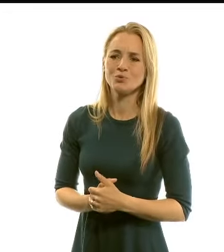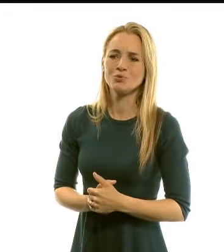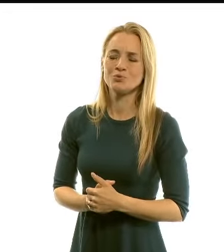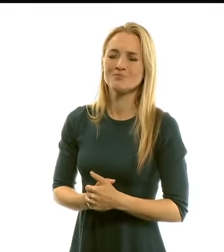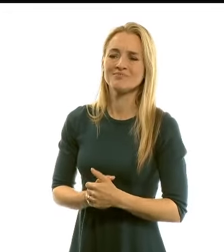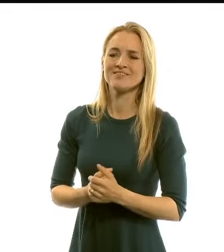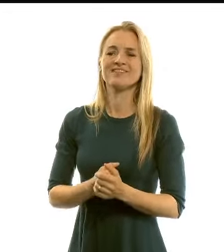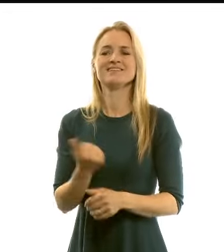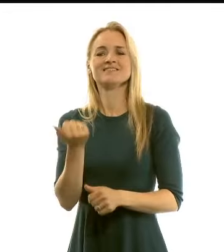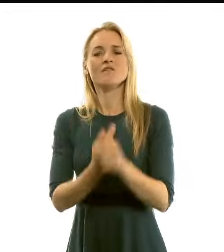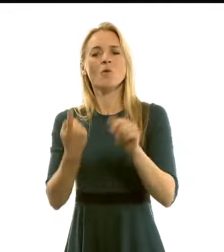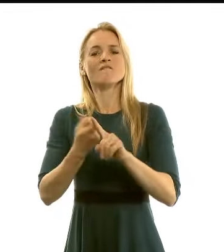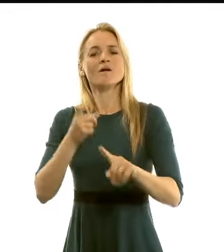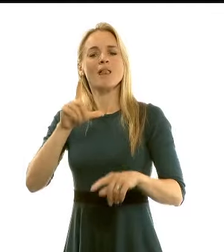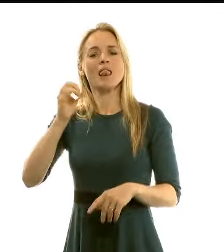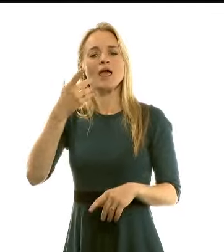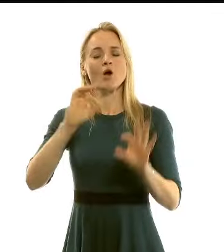fans watching Joel, out right, there. of course.